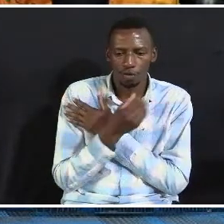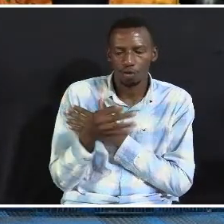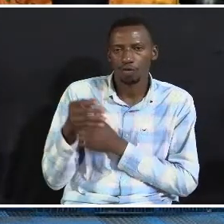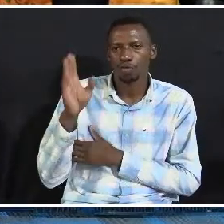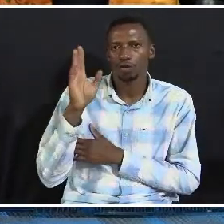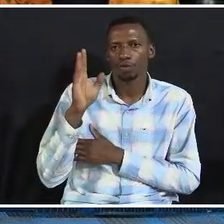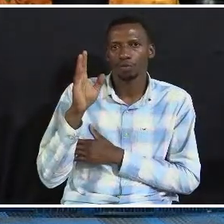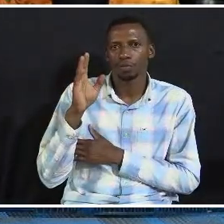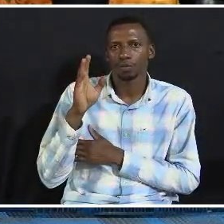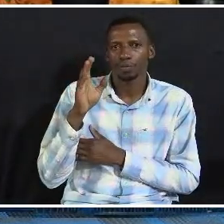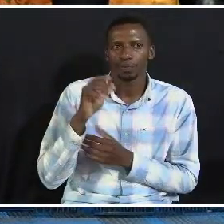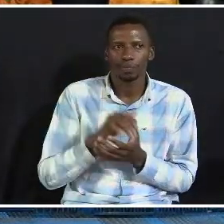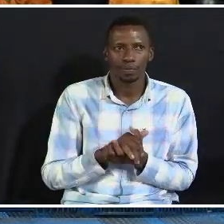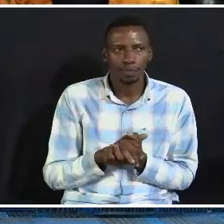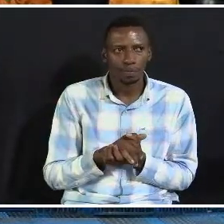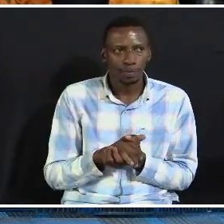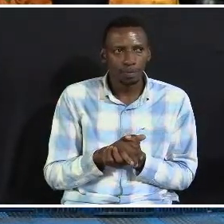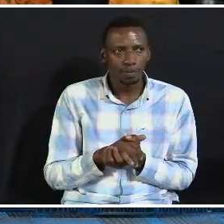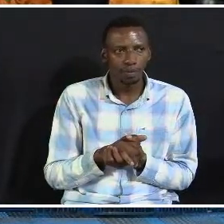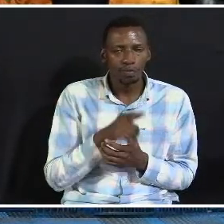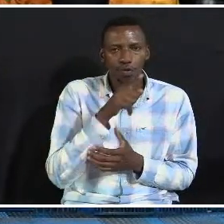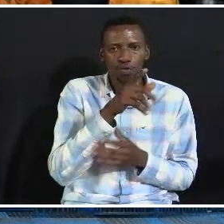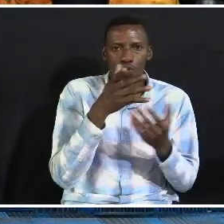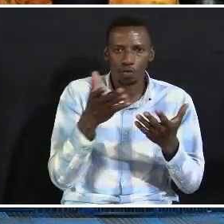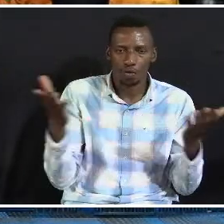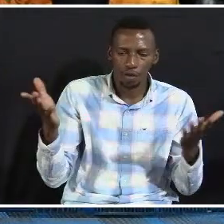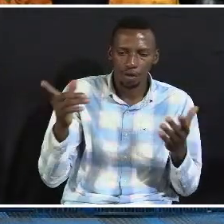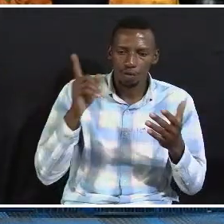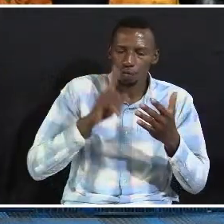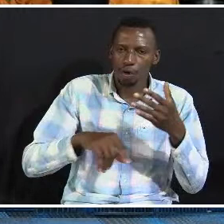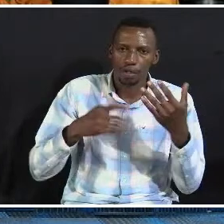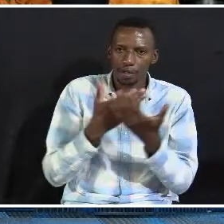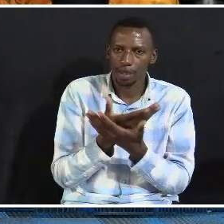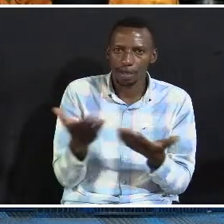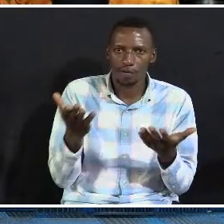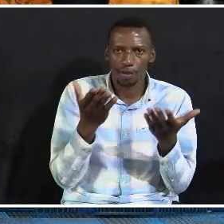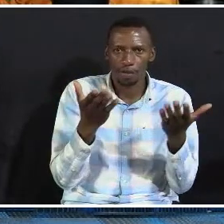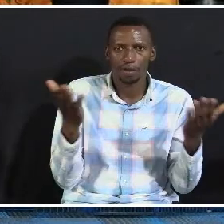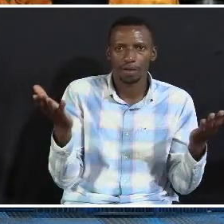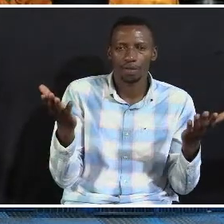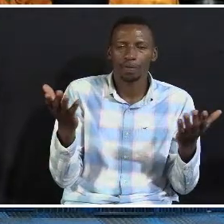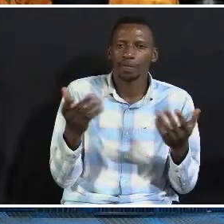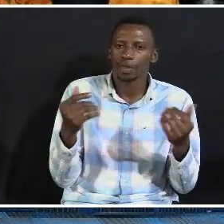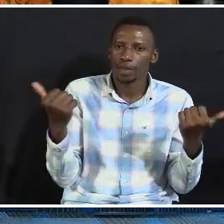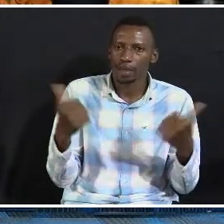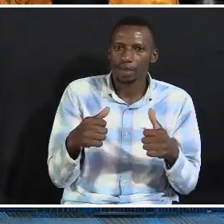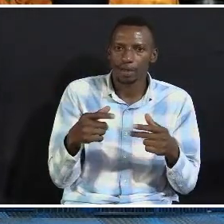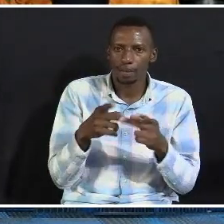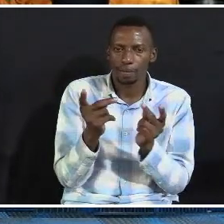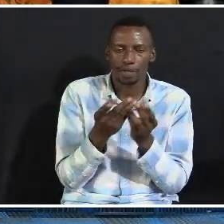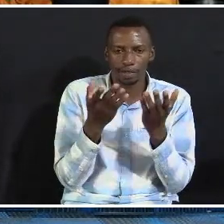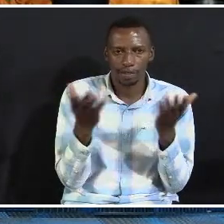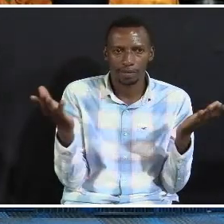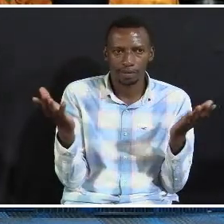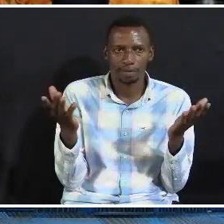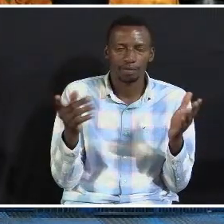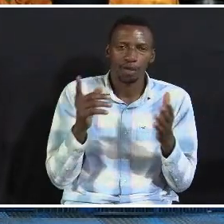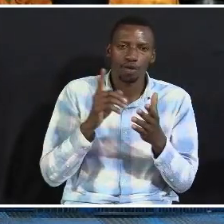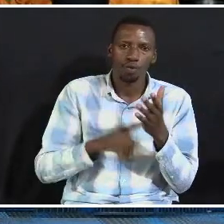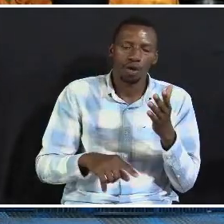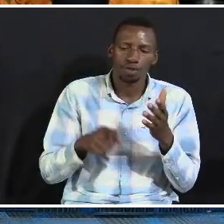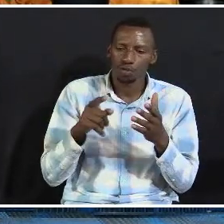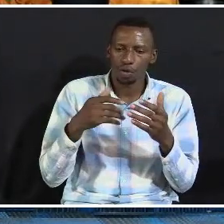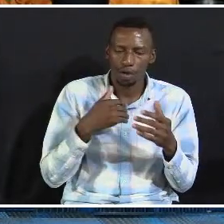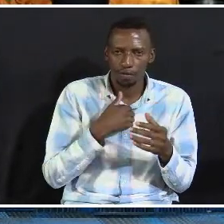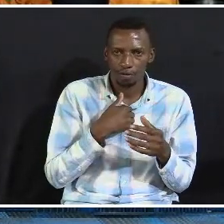you are, whatever you are, wherever you are, whatever you